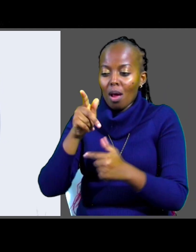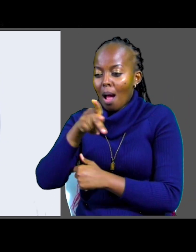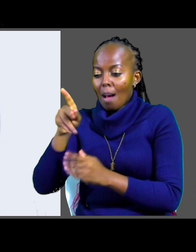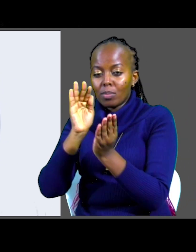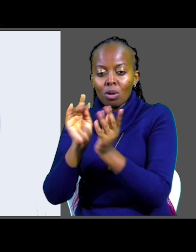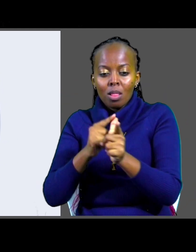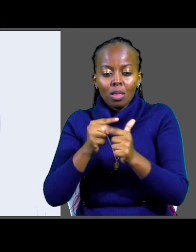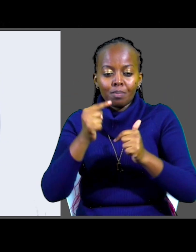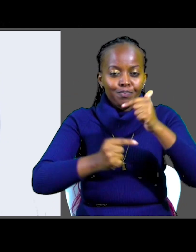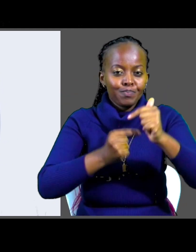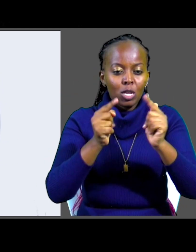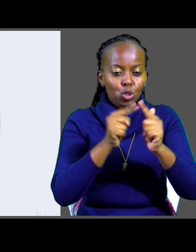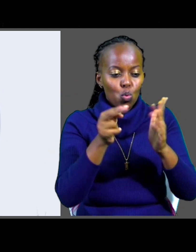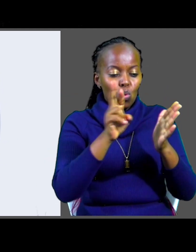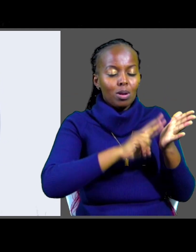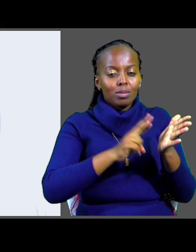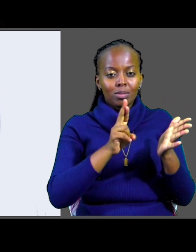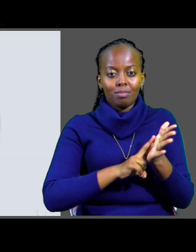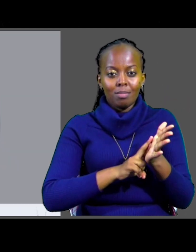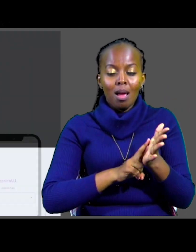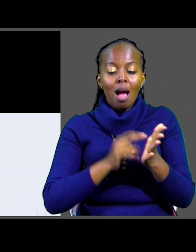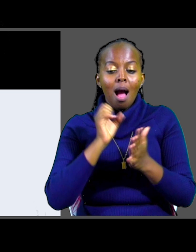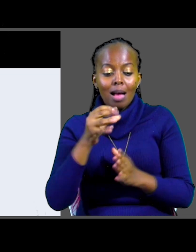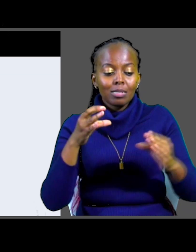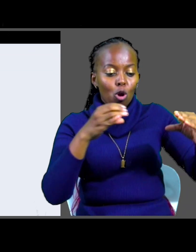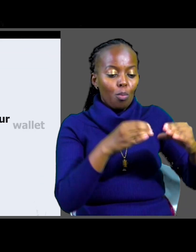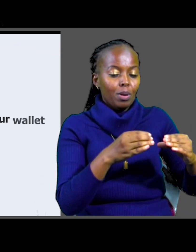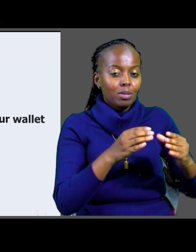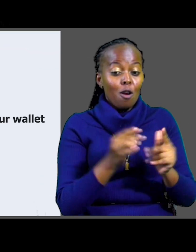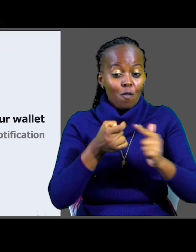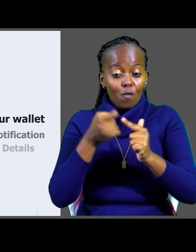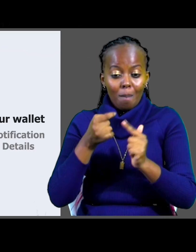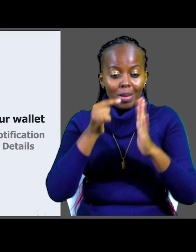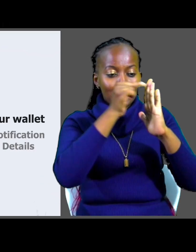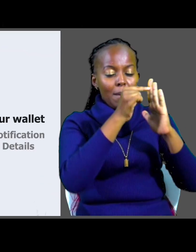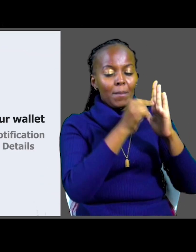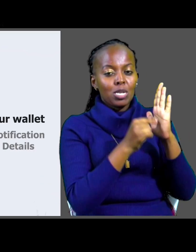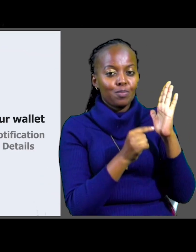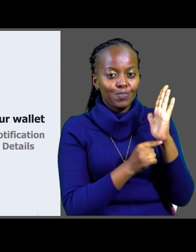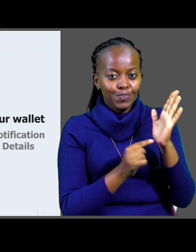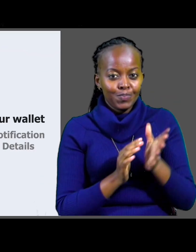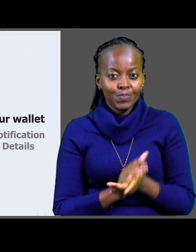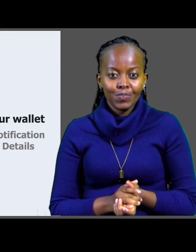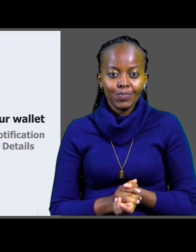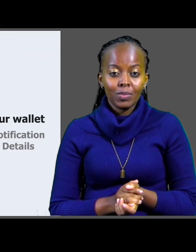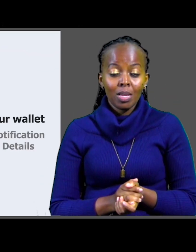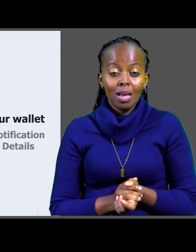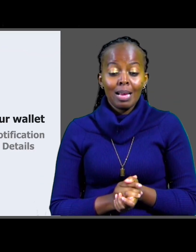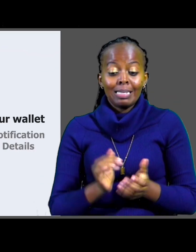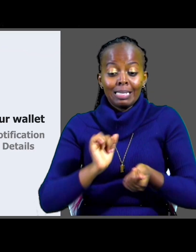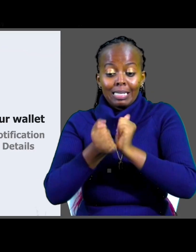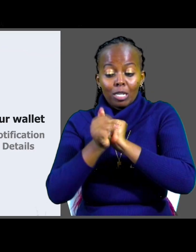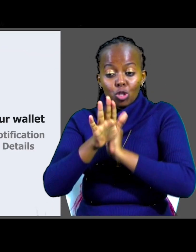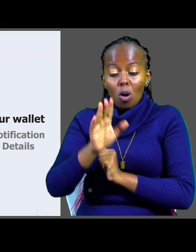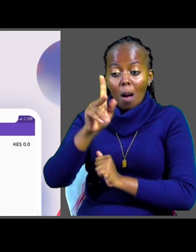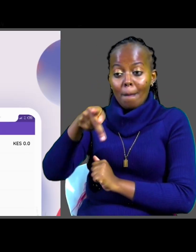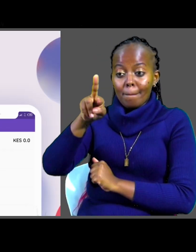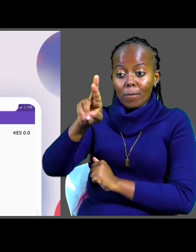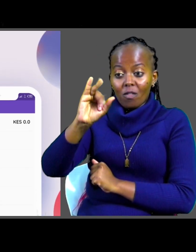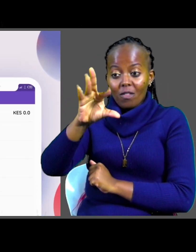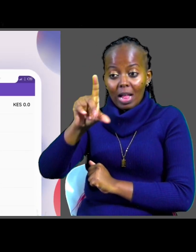money network, that is M-Pesa, powered by Safaricom. The other thing we looked at is that how do we able